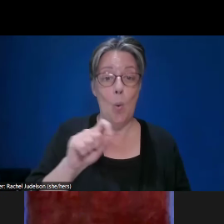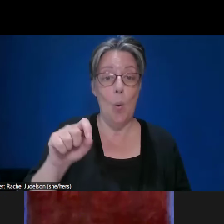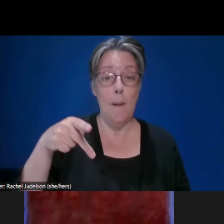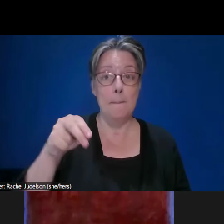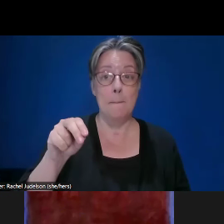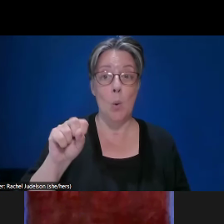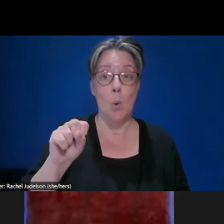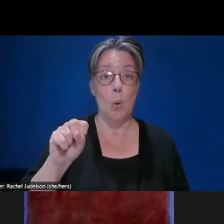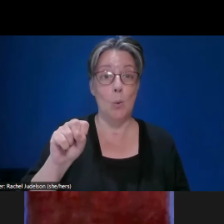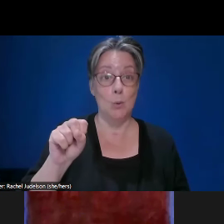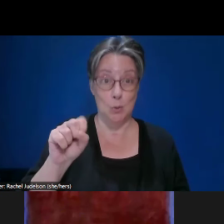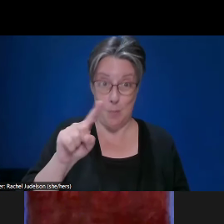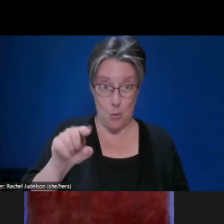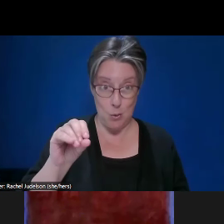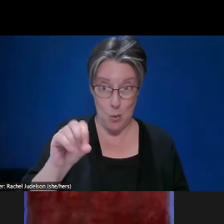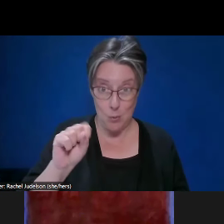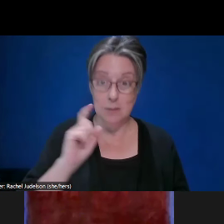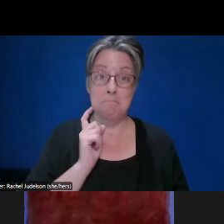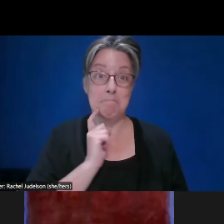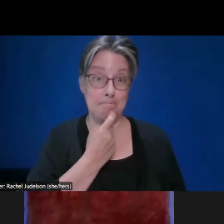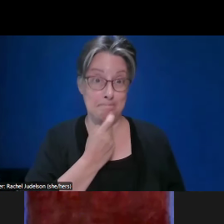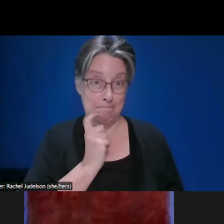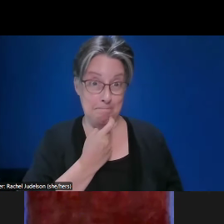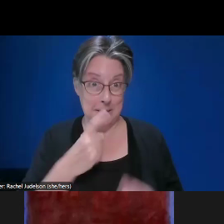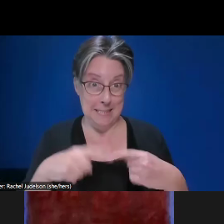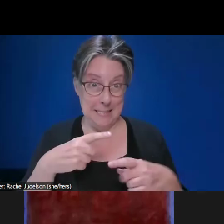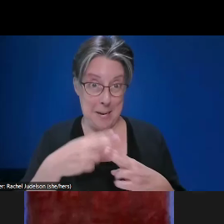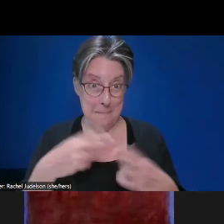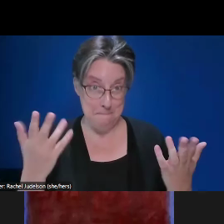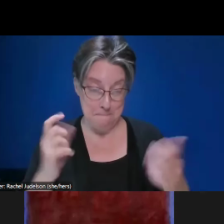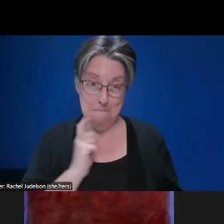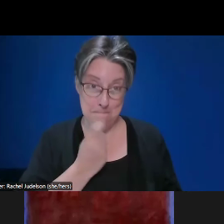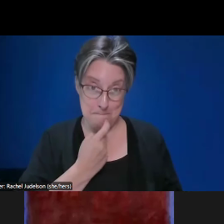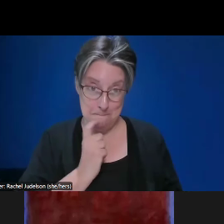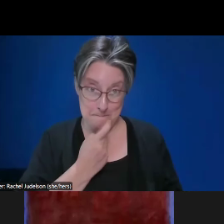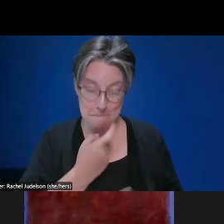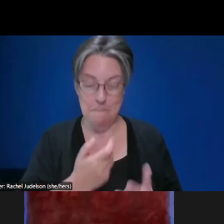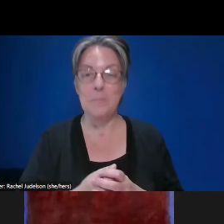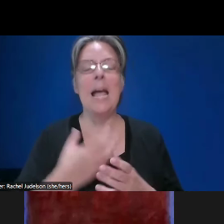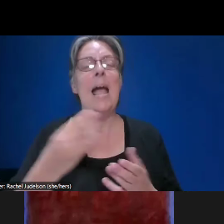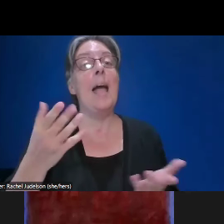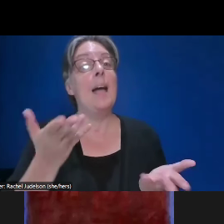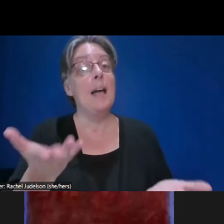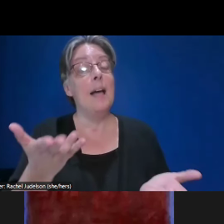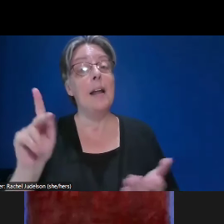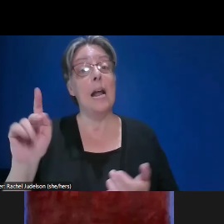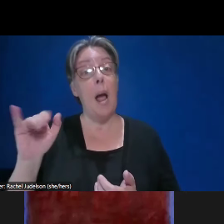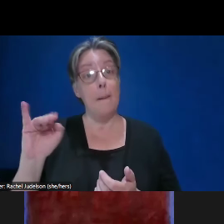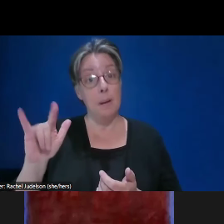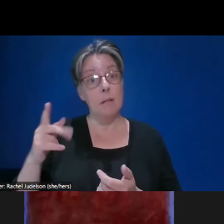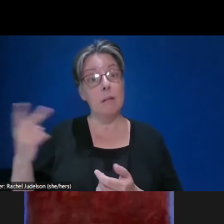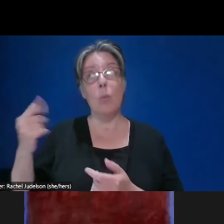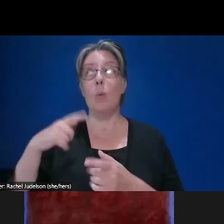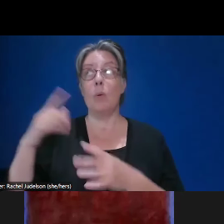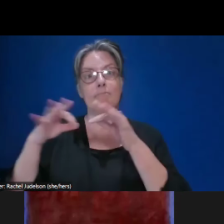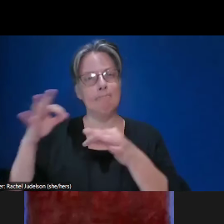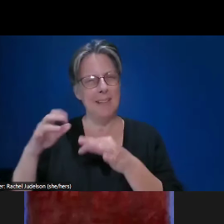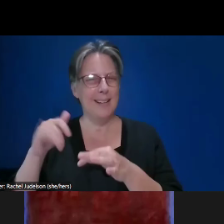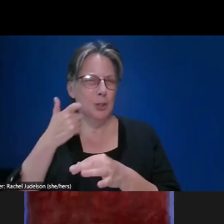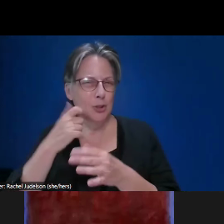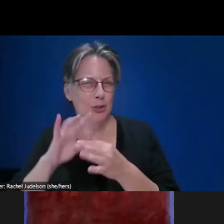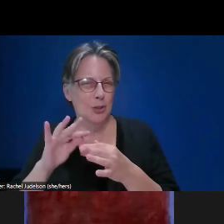sign name, if you're curious. And Kamal and I will walk you through some of the things that